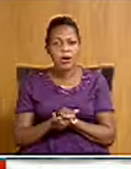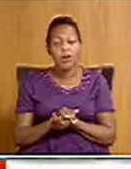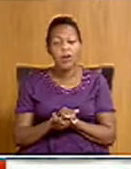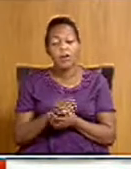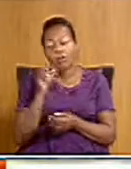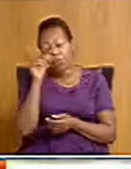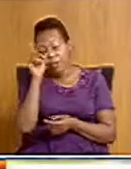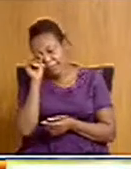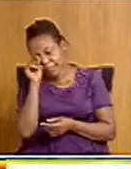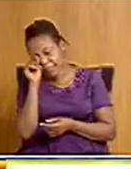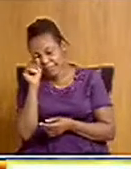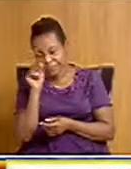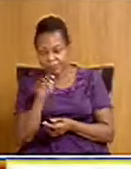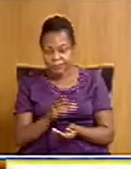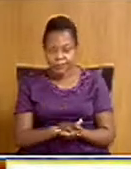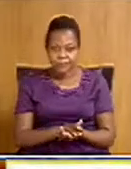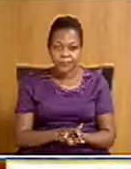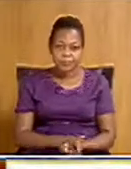kulambara,